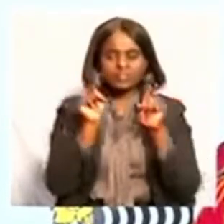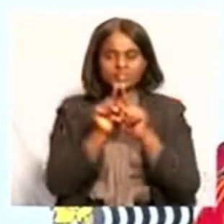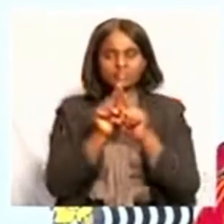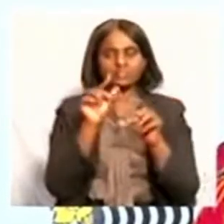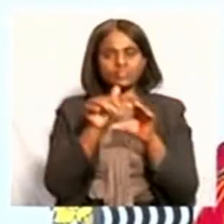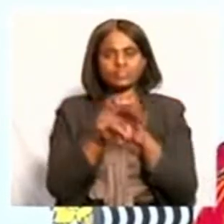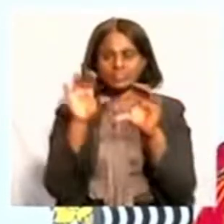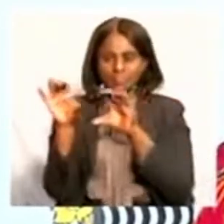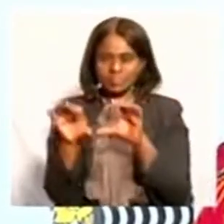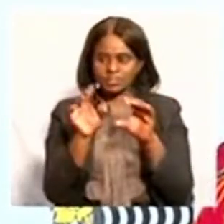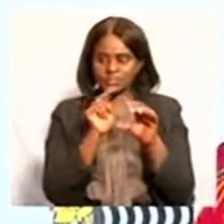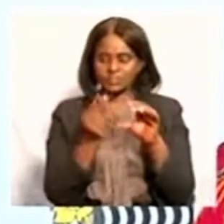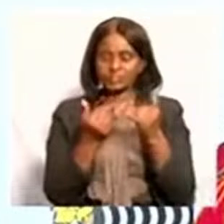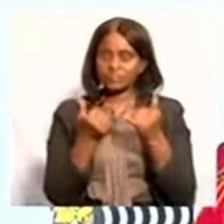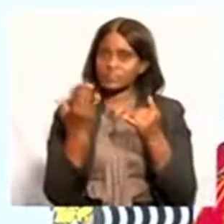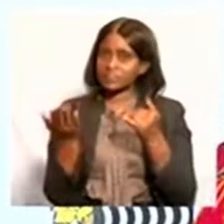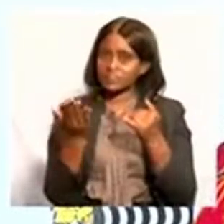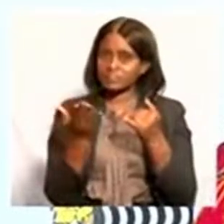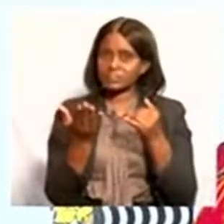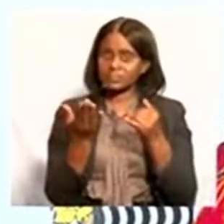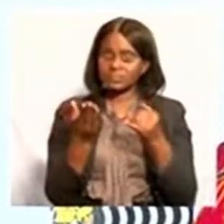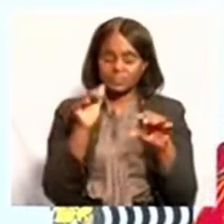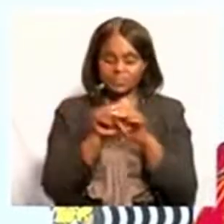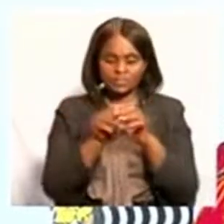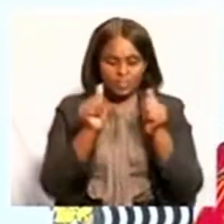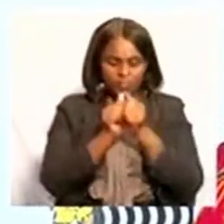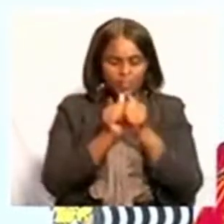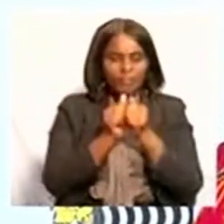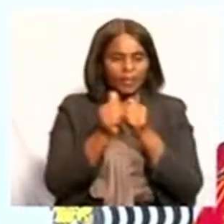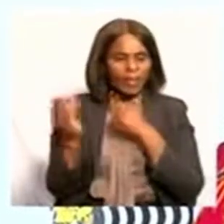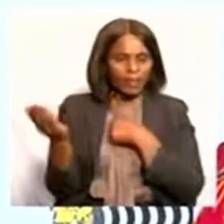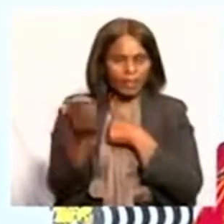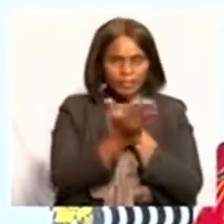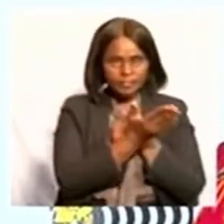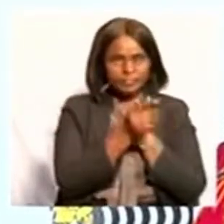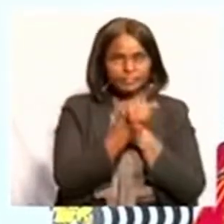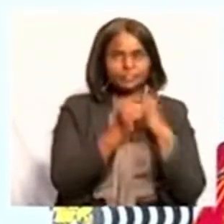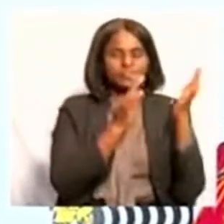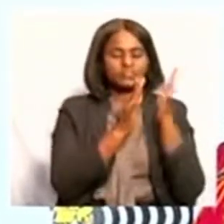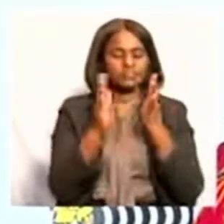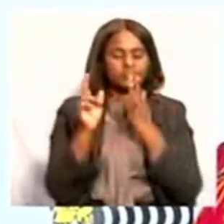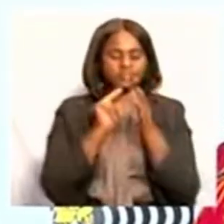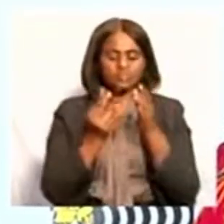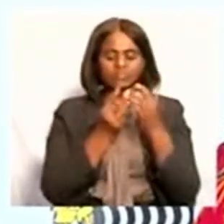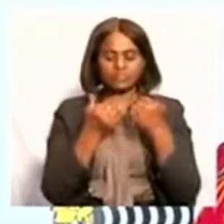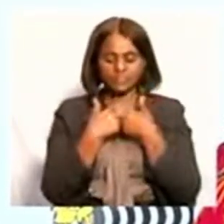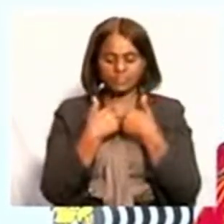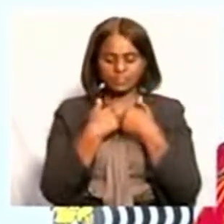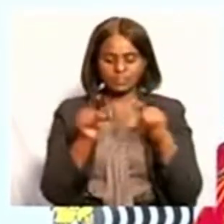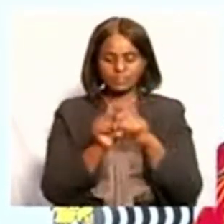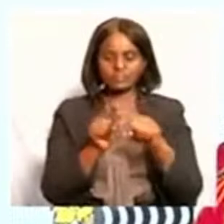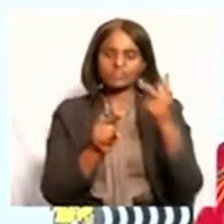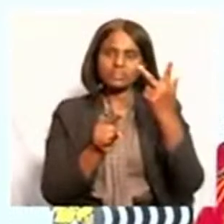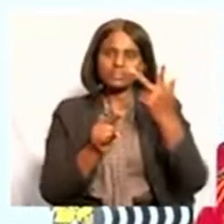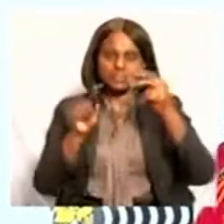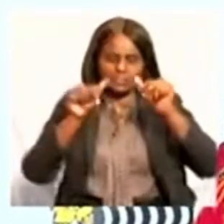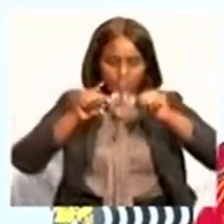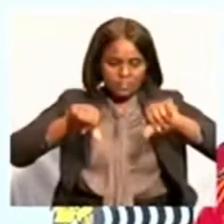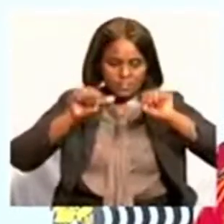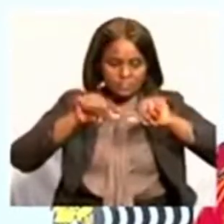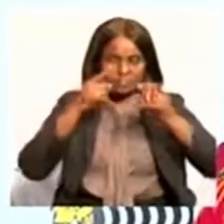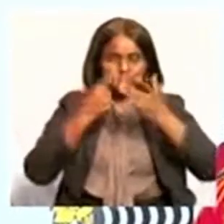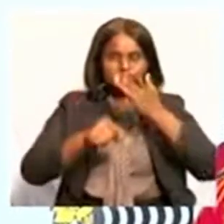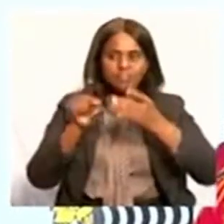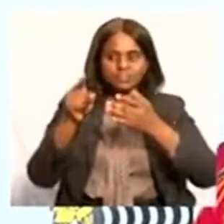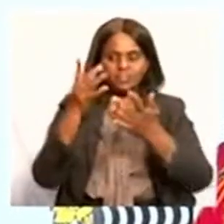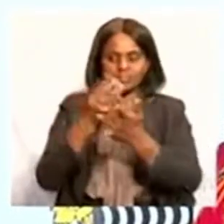in doing that, we, in coming up with those measures, we do 3 types of audits. That